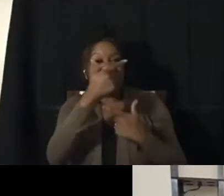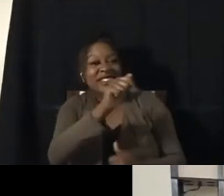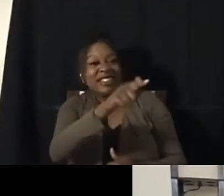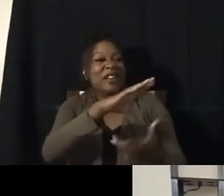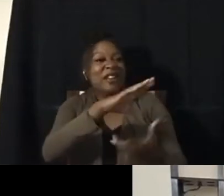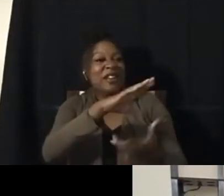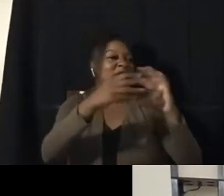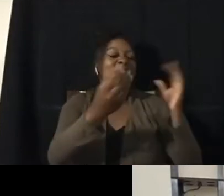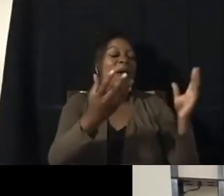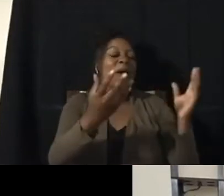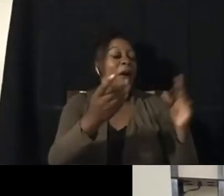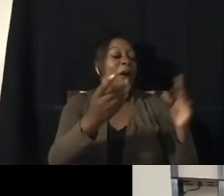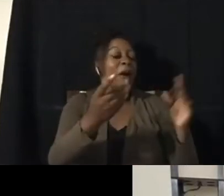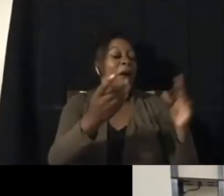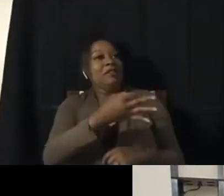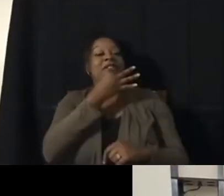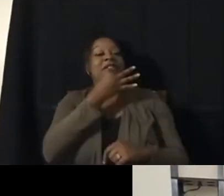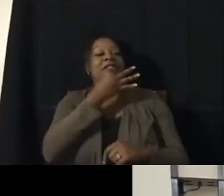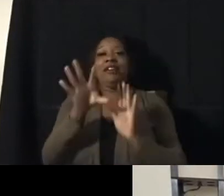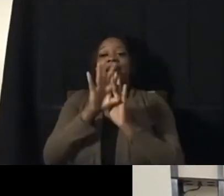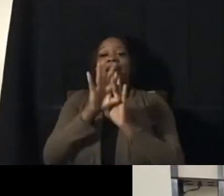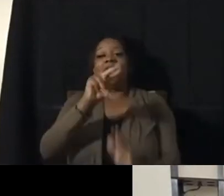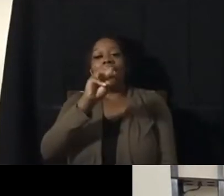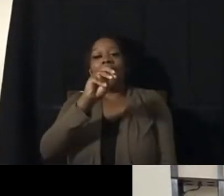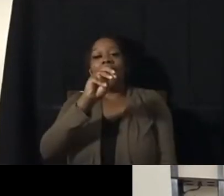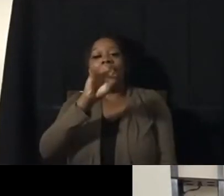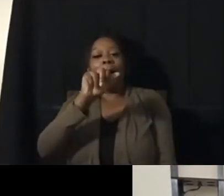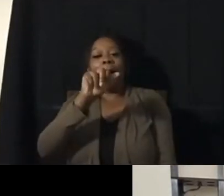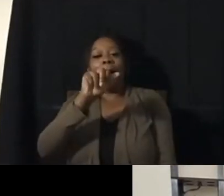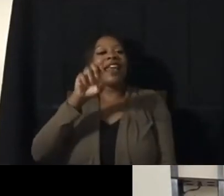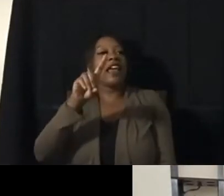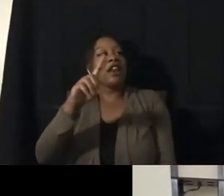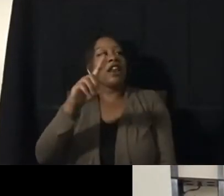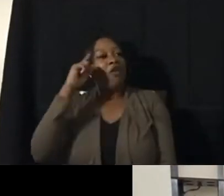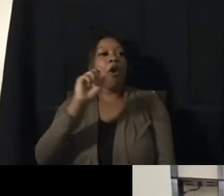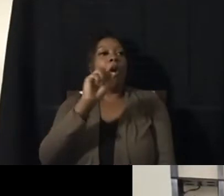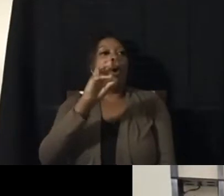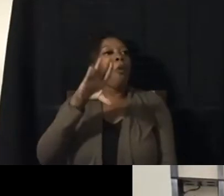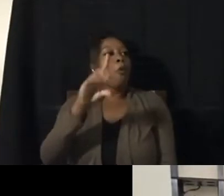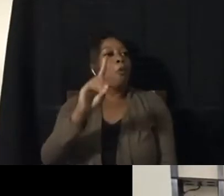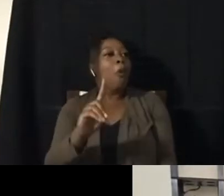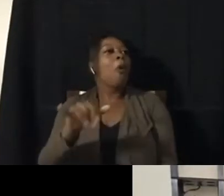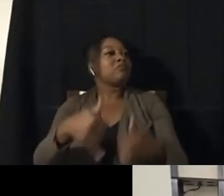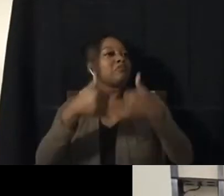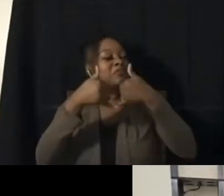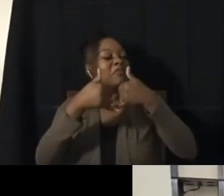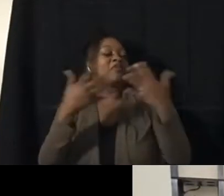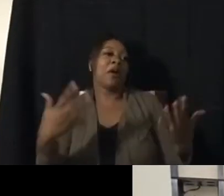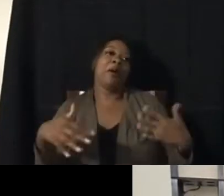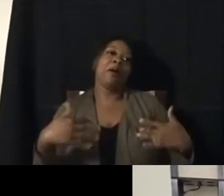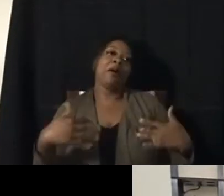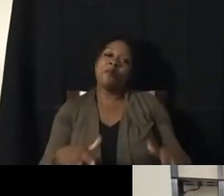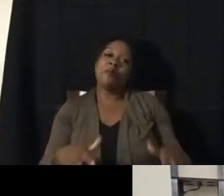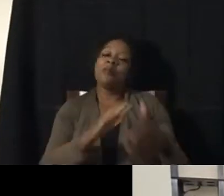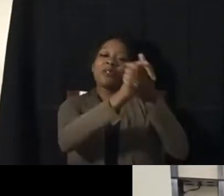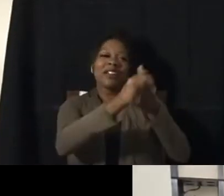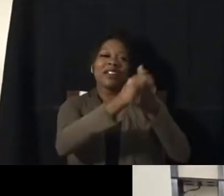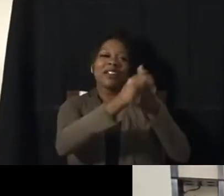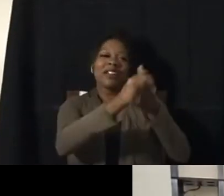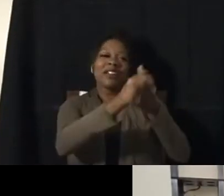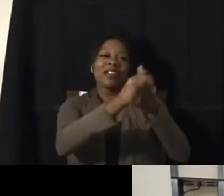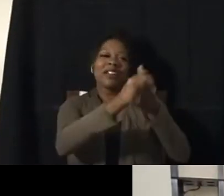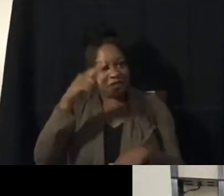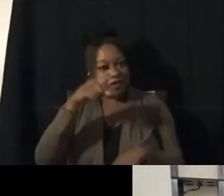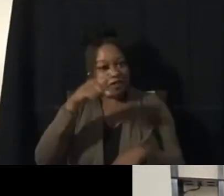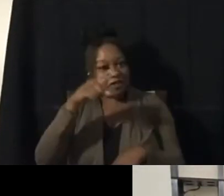you've certainly proved that. So congratulations, and I'm super excited for you guys. So another question,